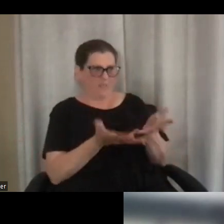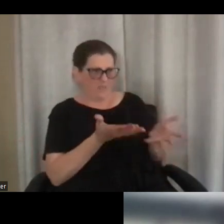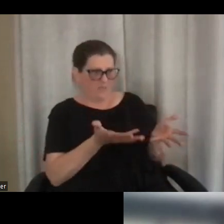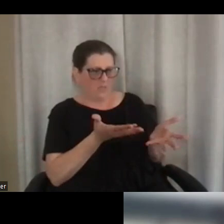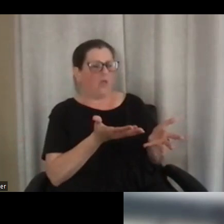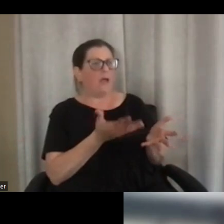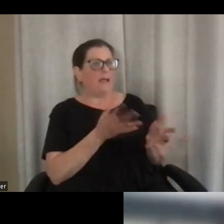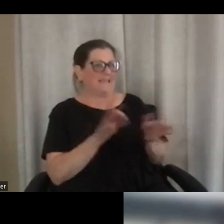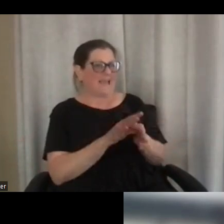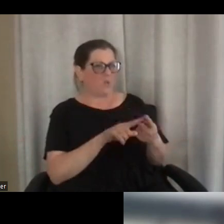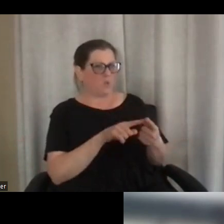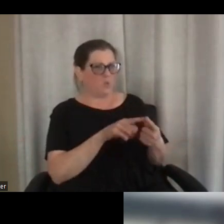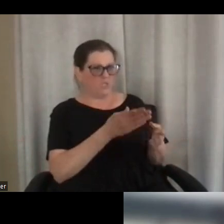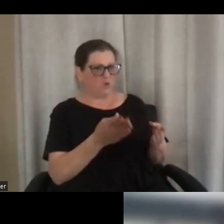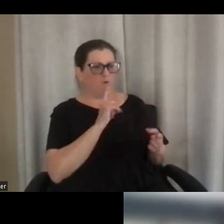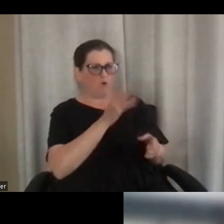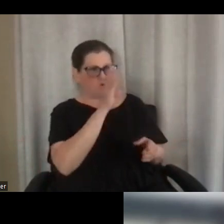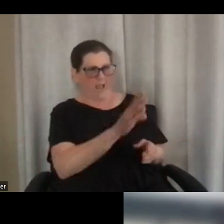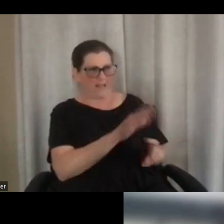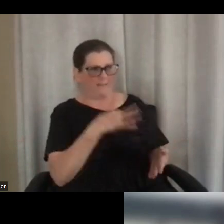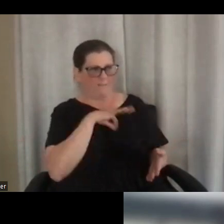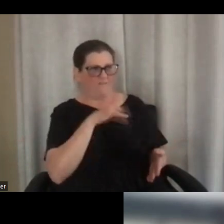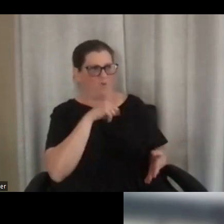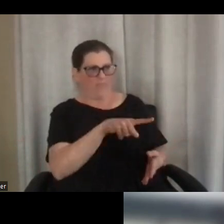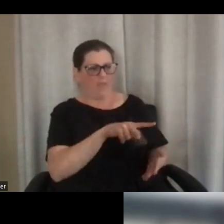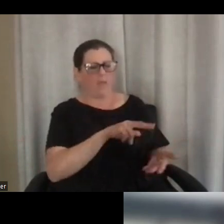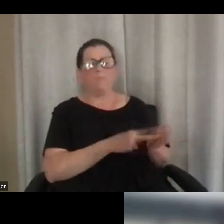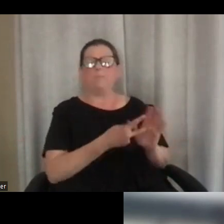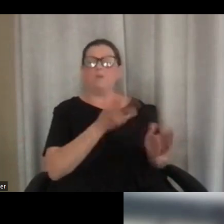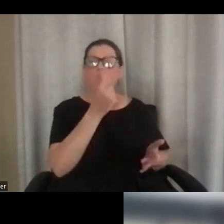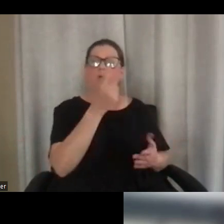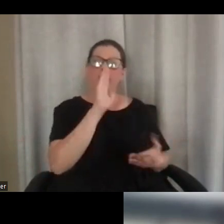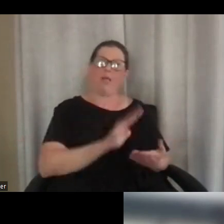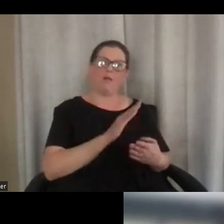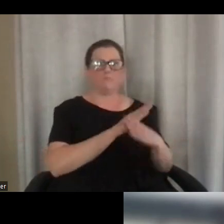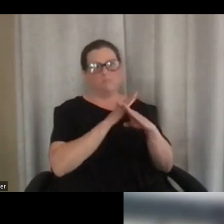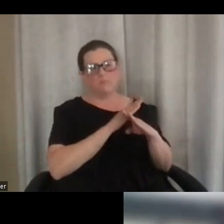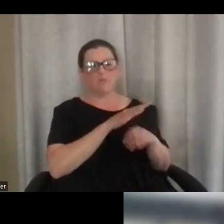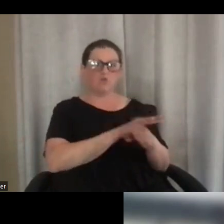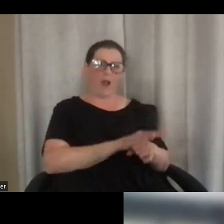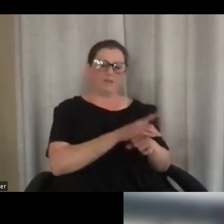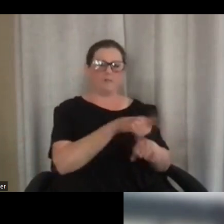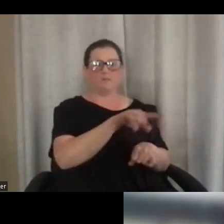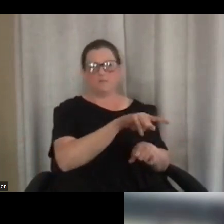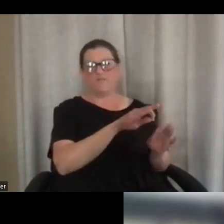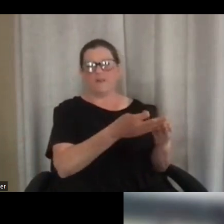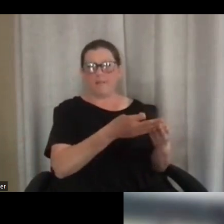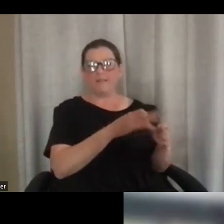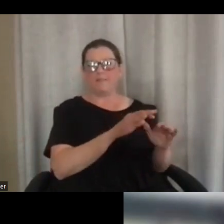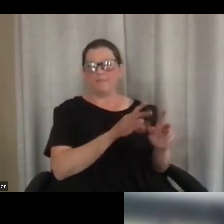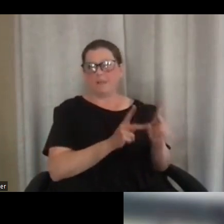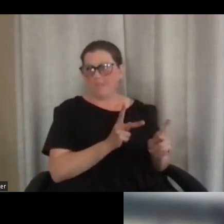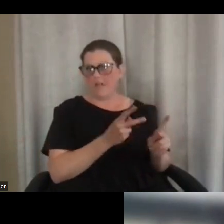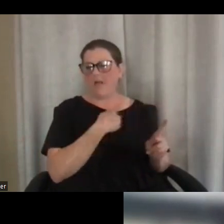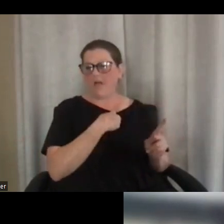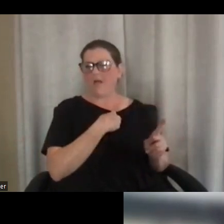to the services we need, that's just one less stress, one less barrier these individuals and families have to being able